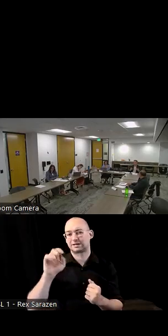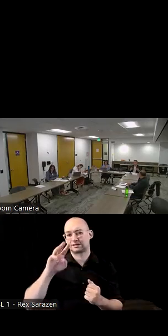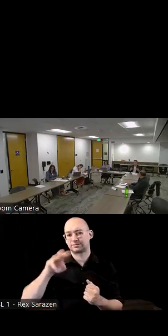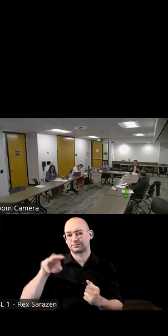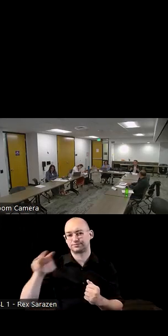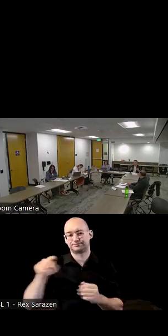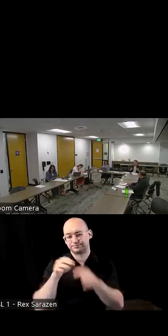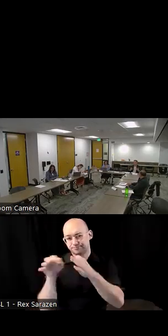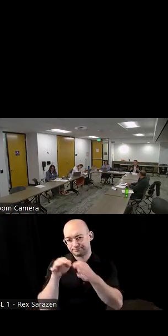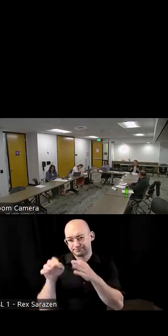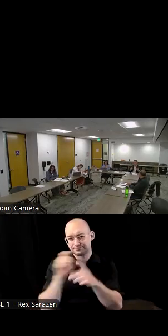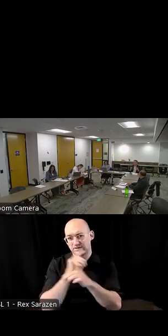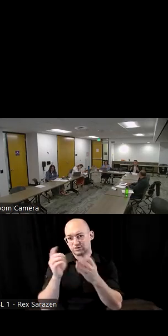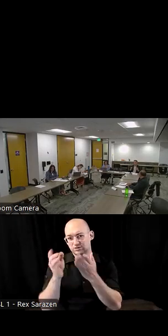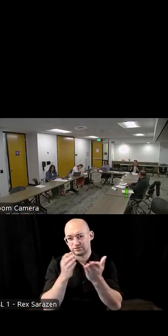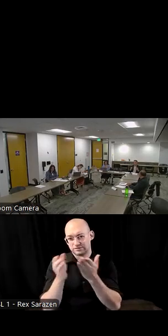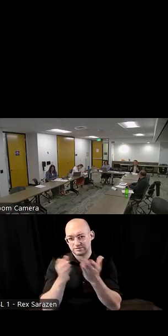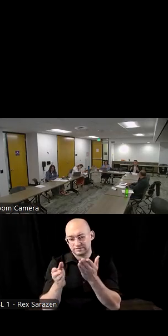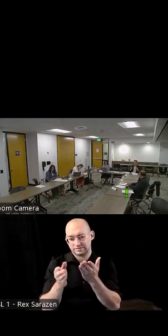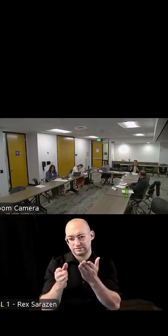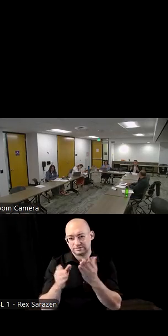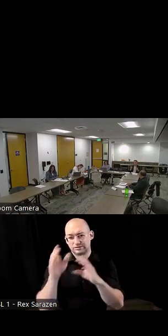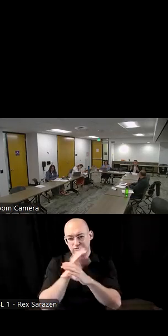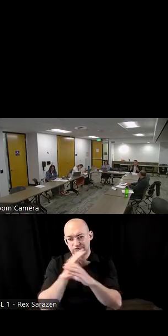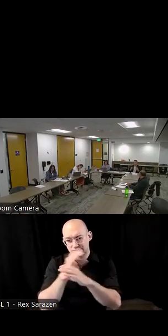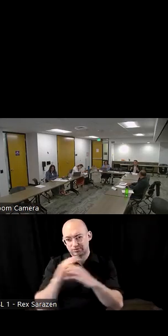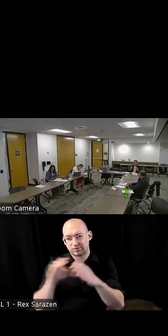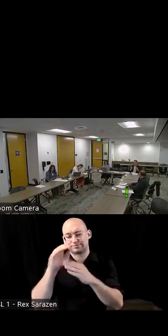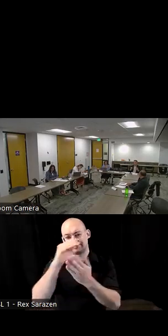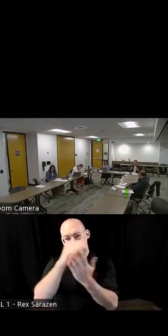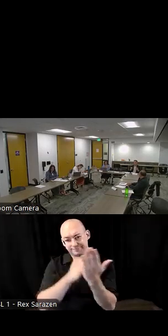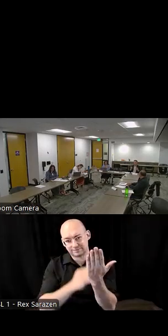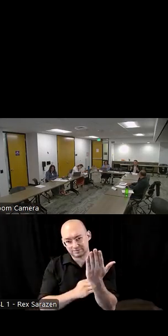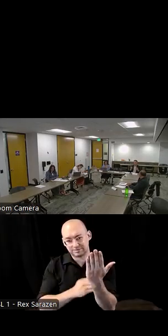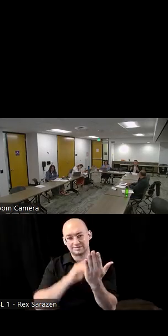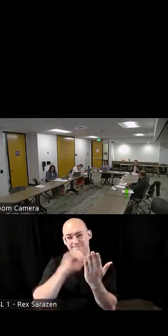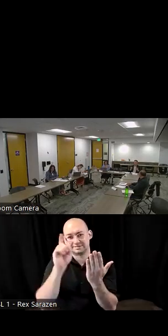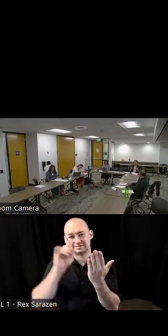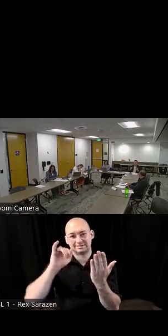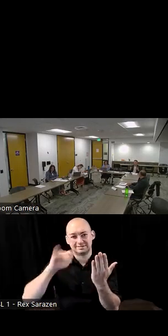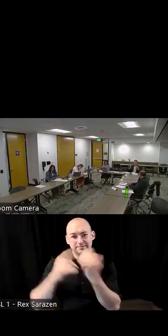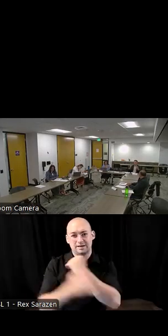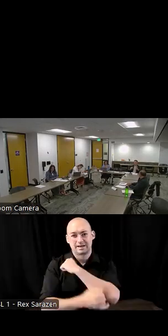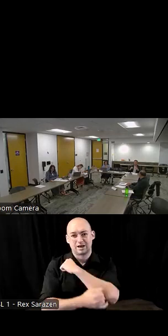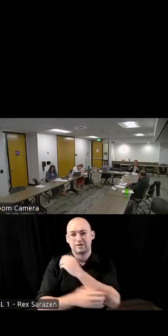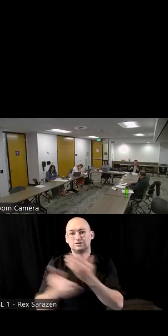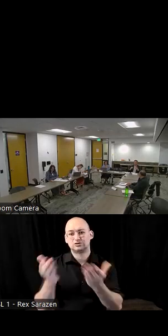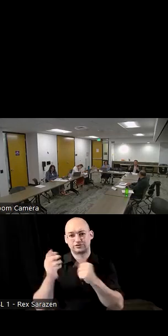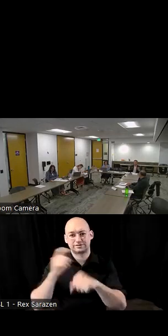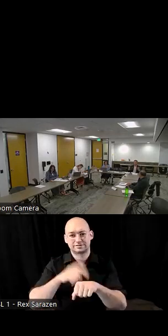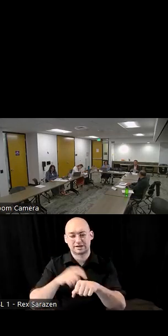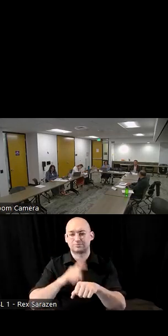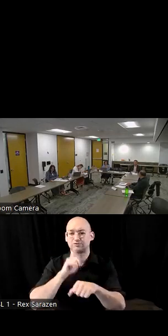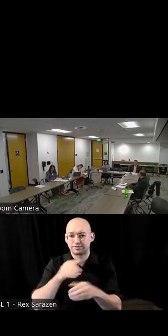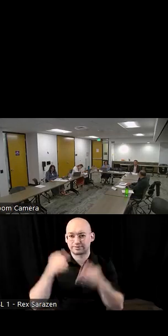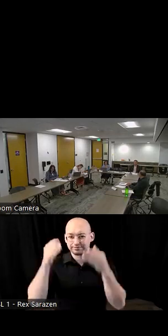description of the different services, as well as a searchable directory. You could do it by zip code, county, and then service type to really drill down to